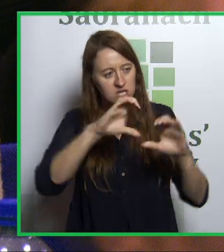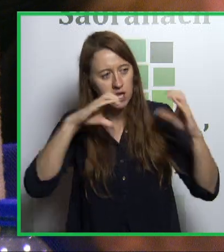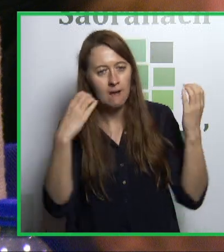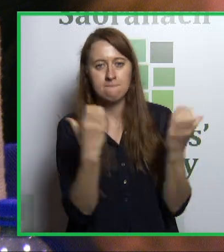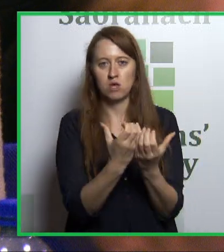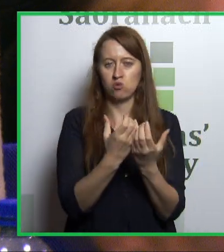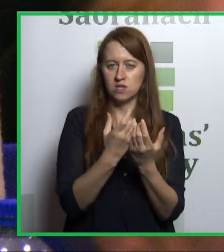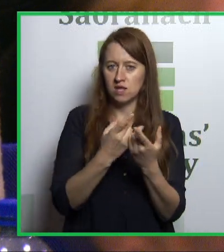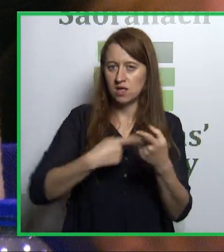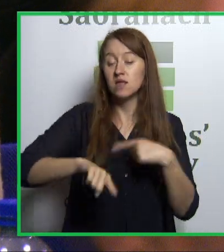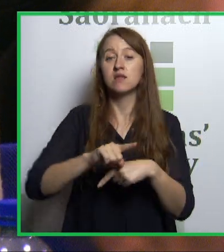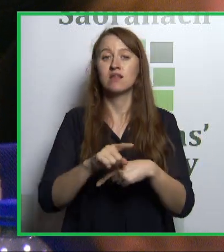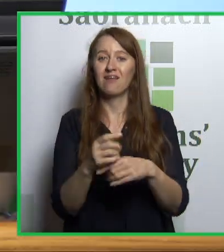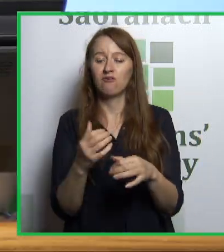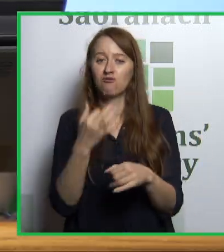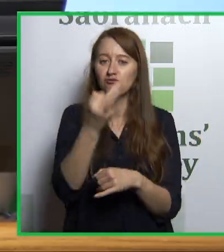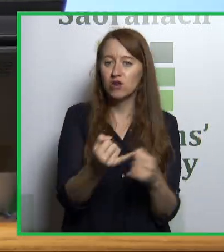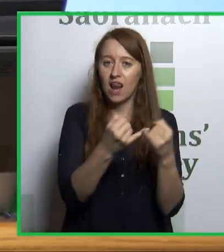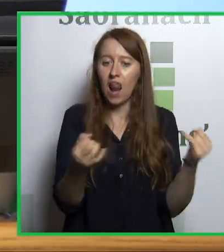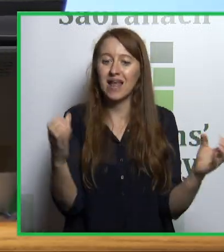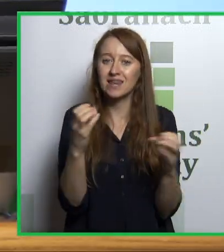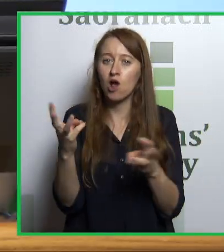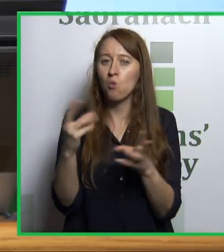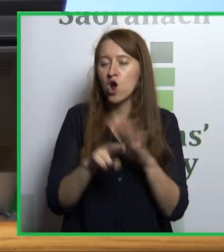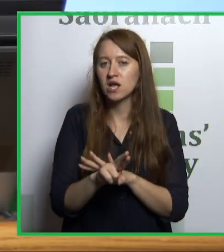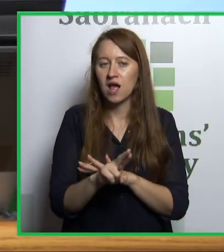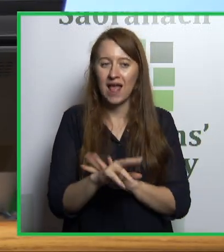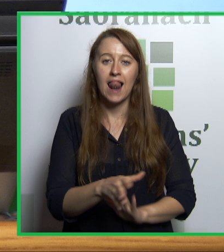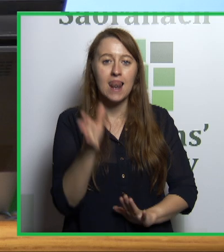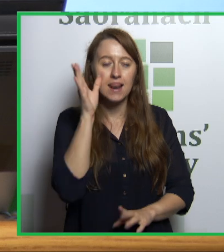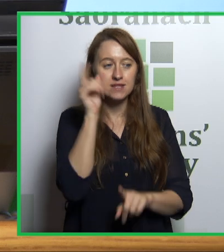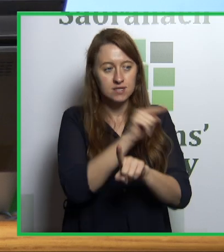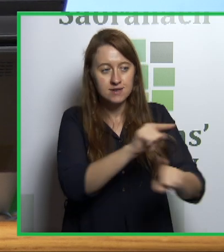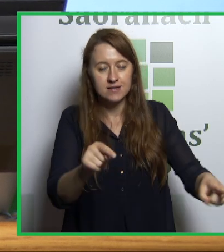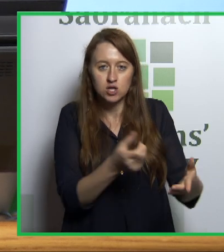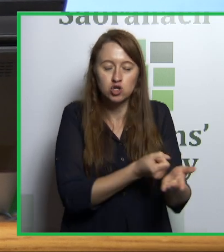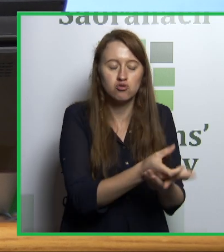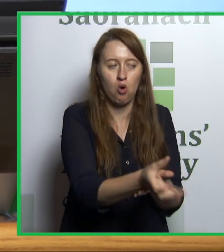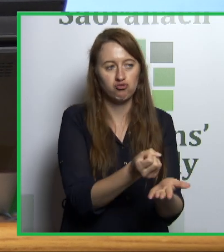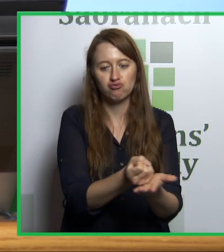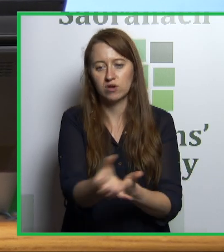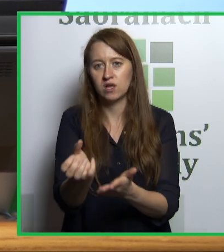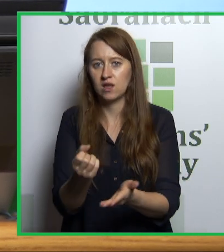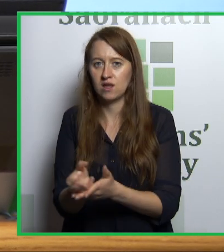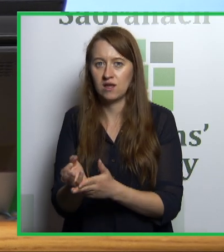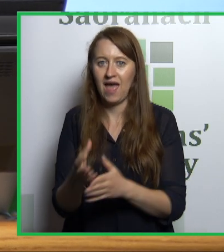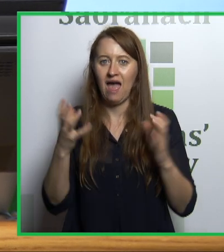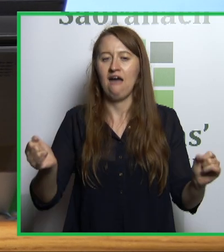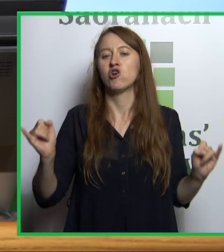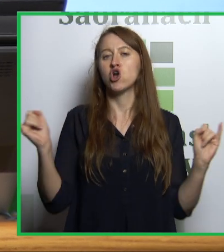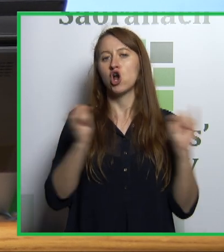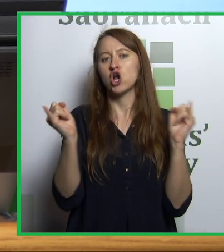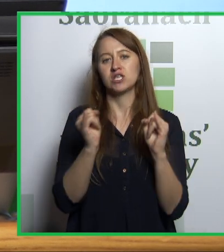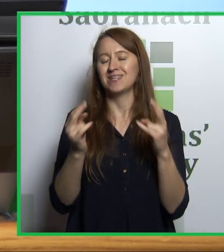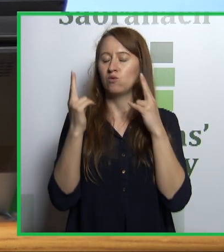the frontline care workers. And there is a real urgency about doing something. Some things can be fixed, and some